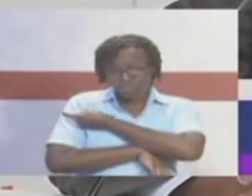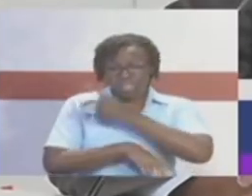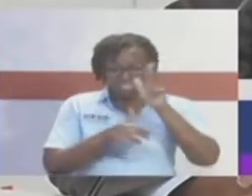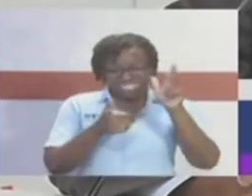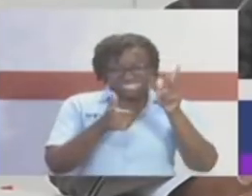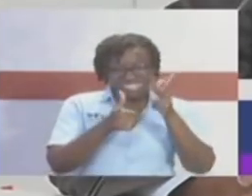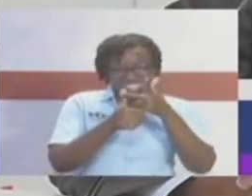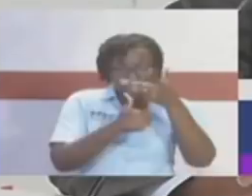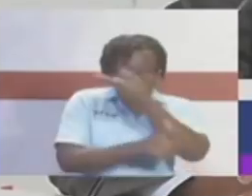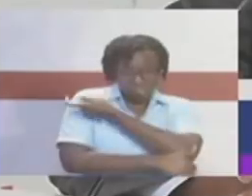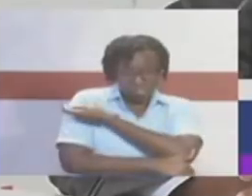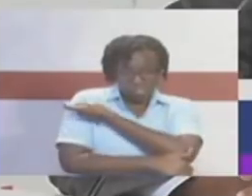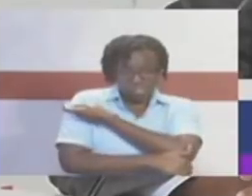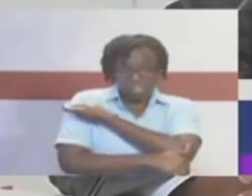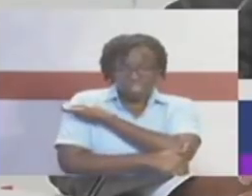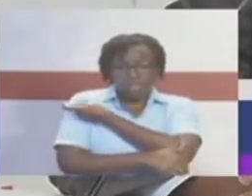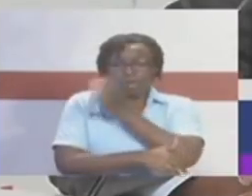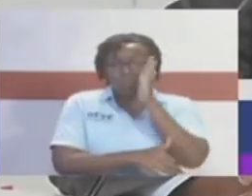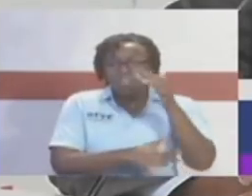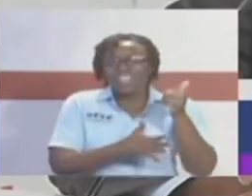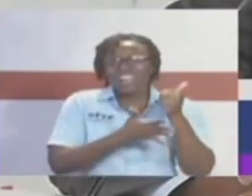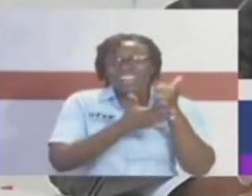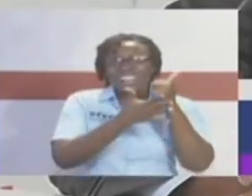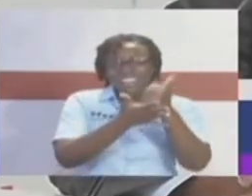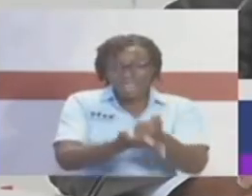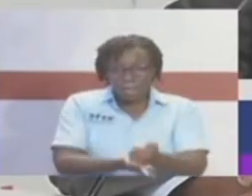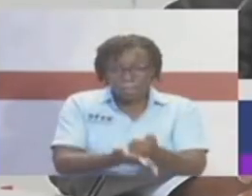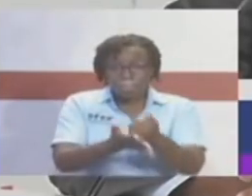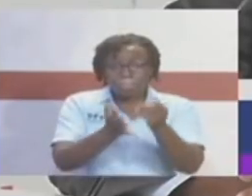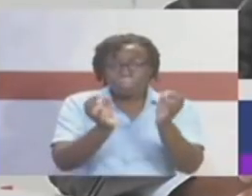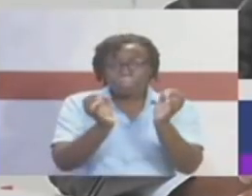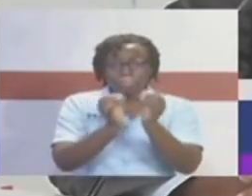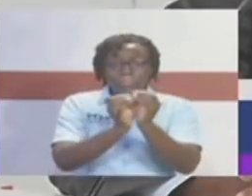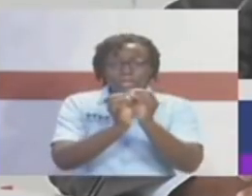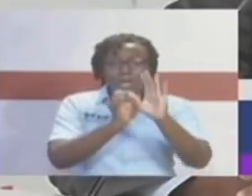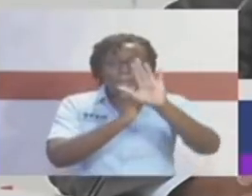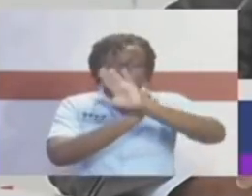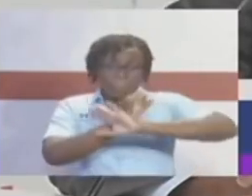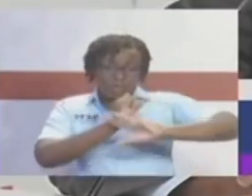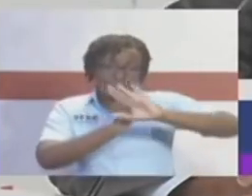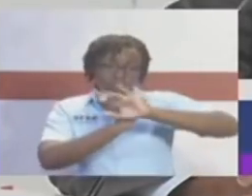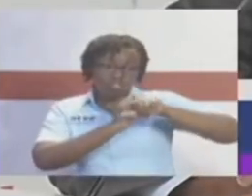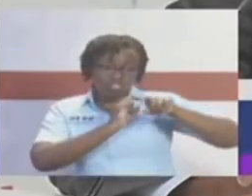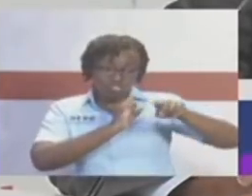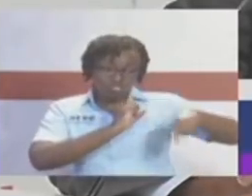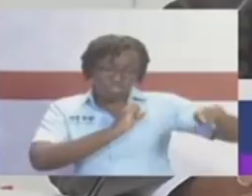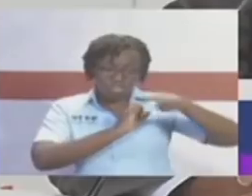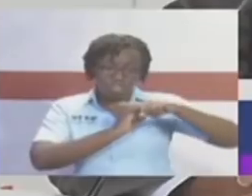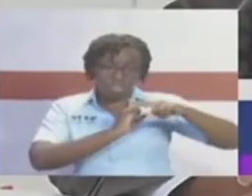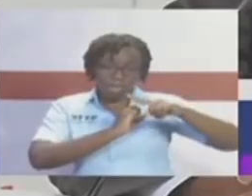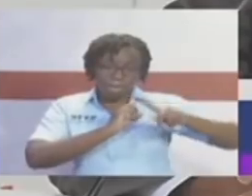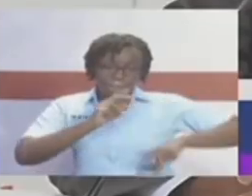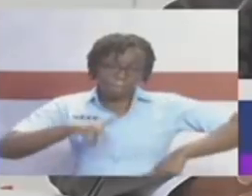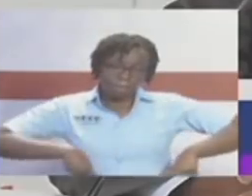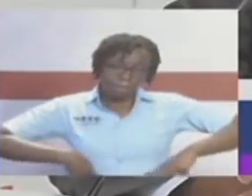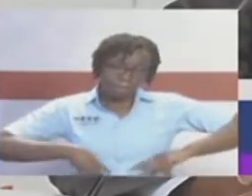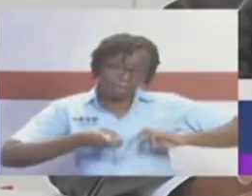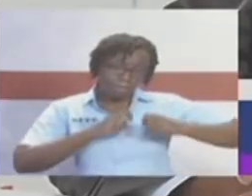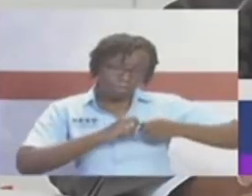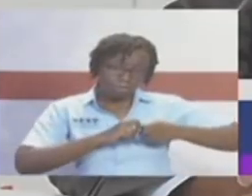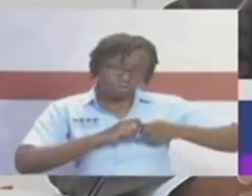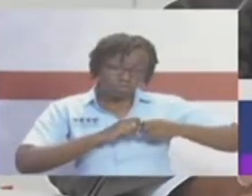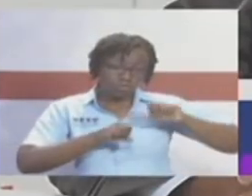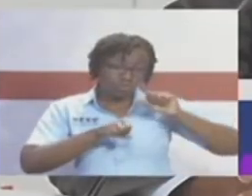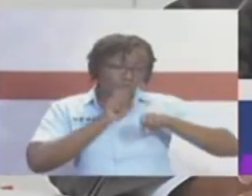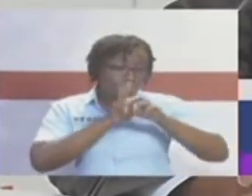and does give you protection as a dialysis patient. So it's extremely important.